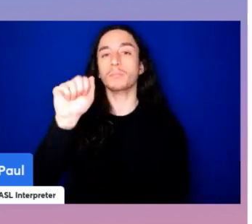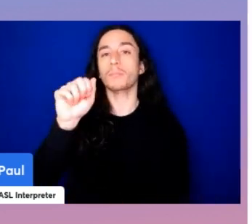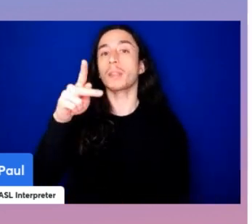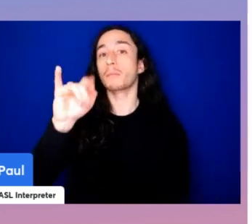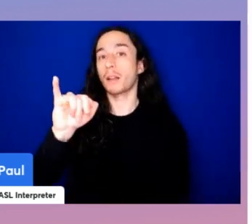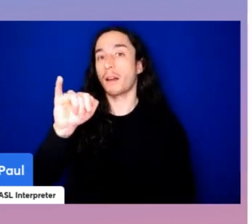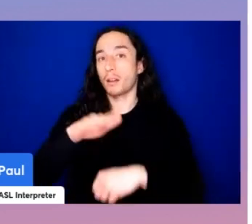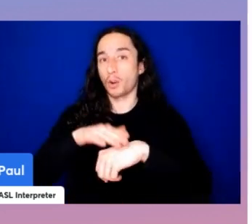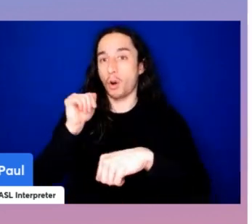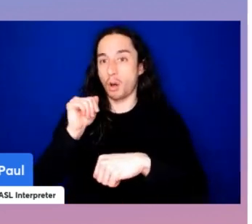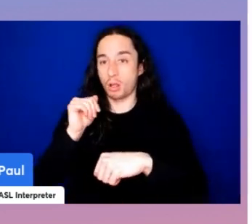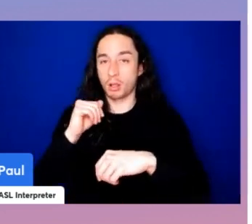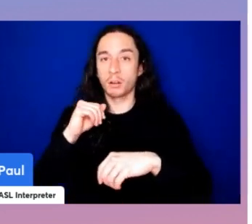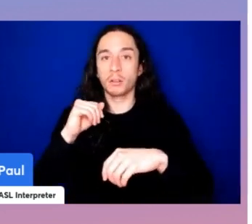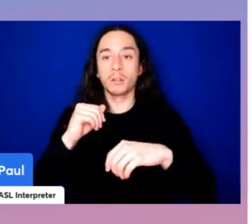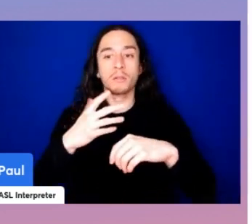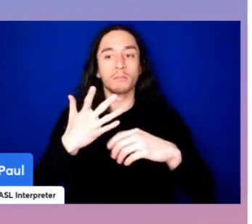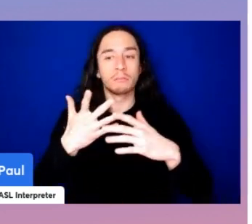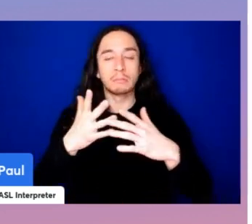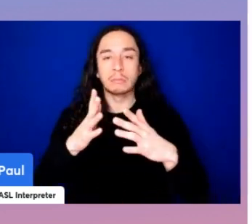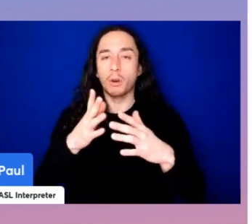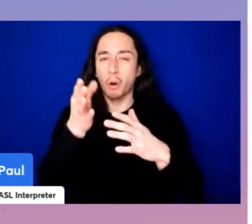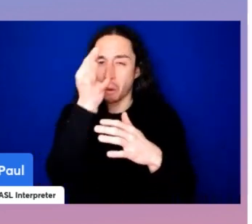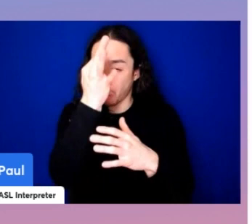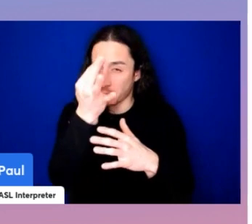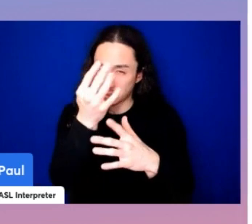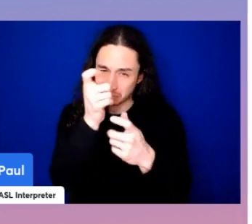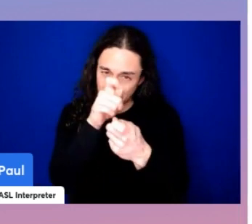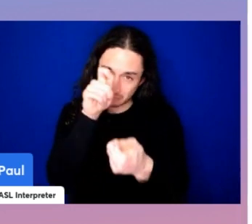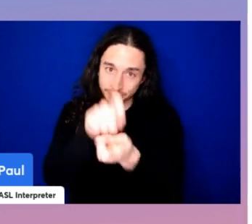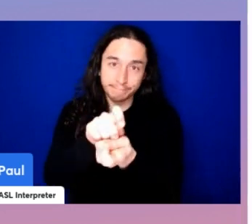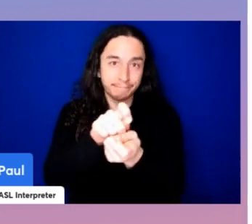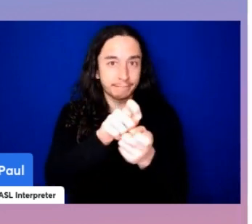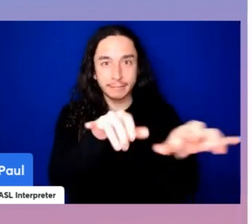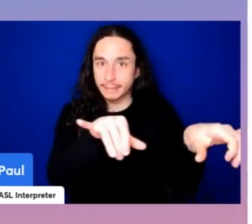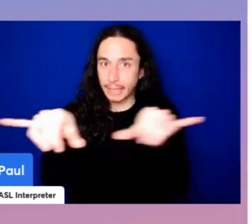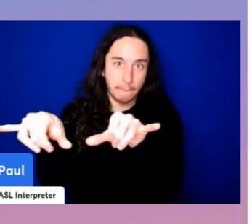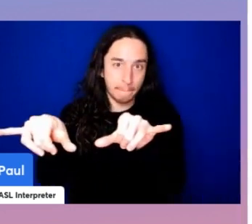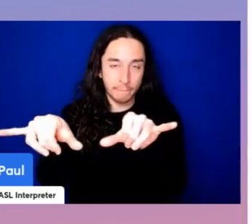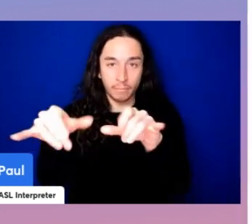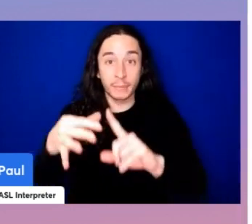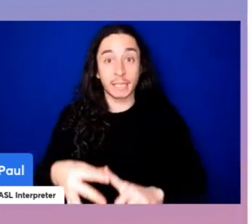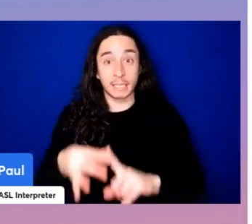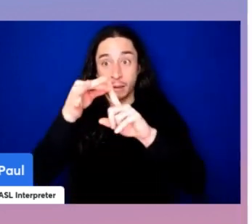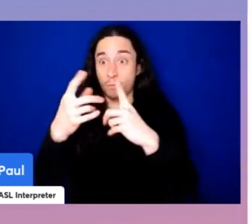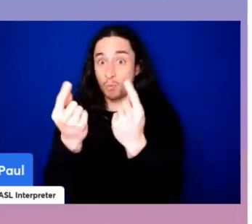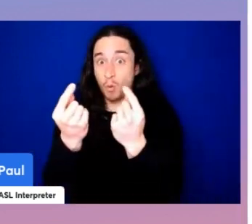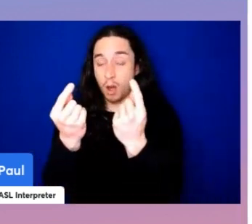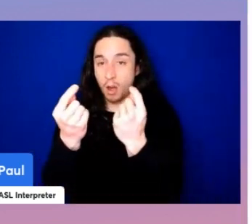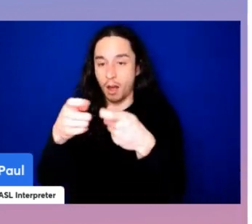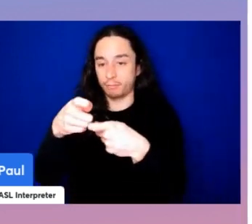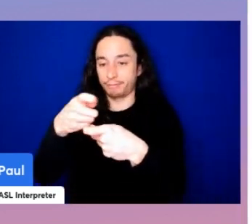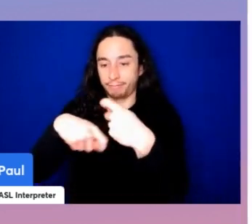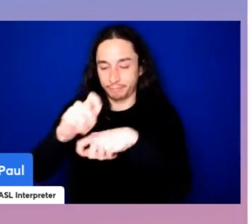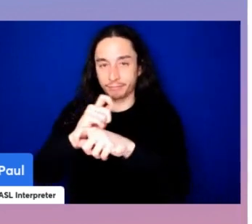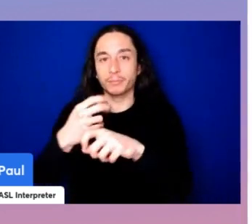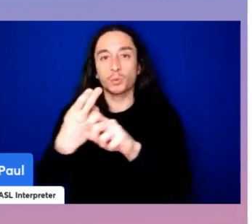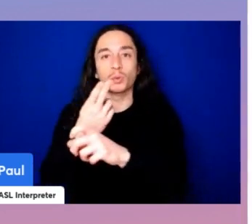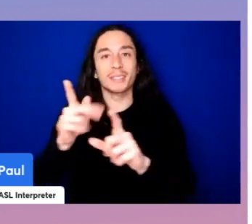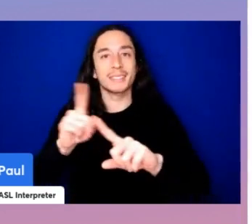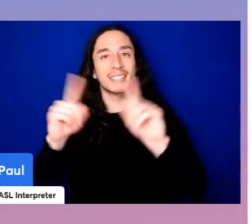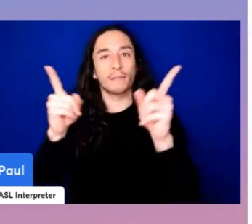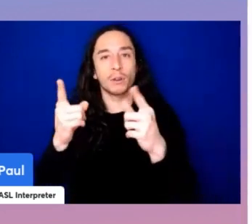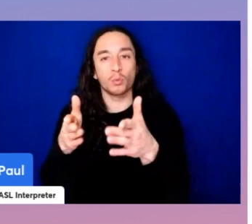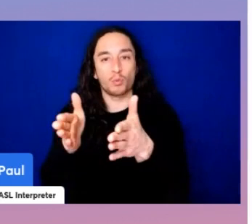call is nearly identical, except for the fact that it uses a different request